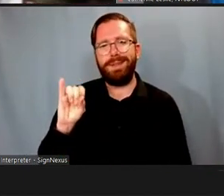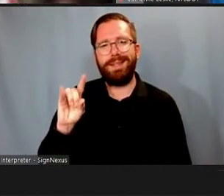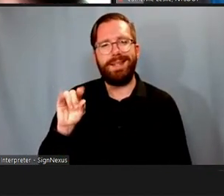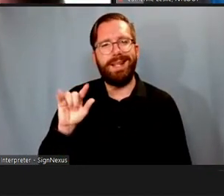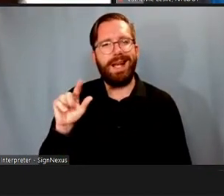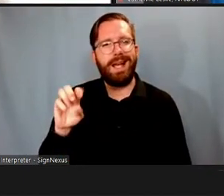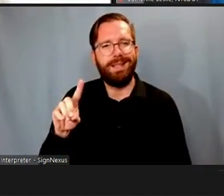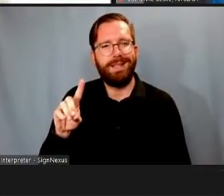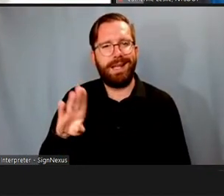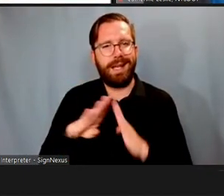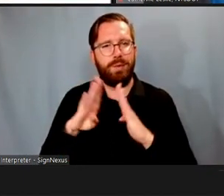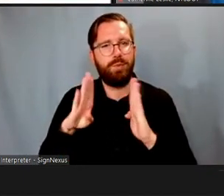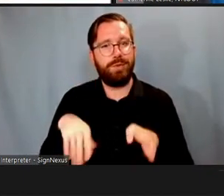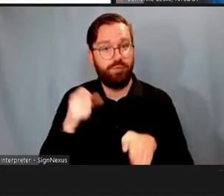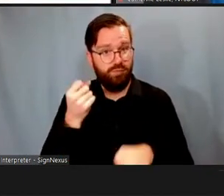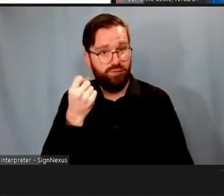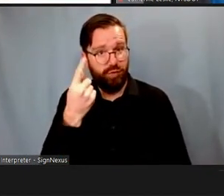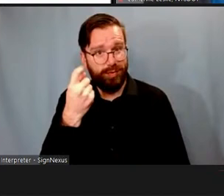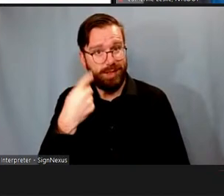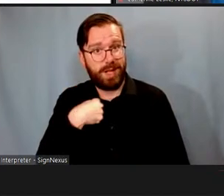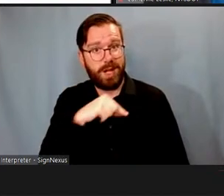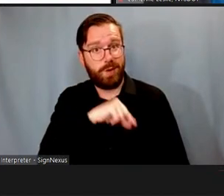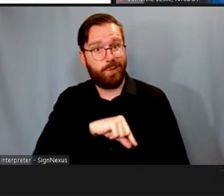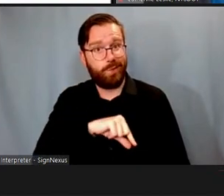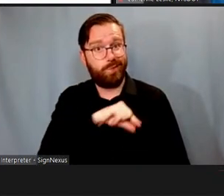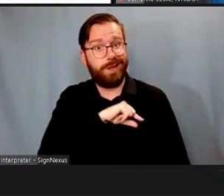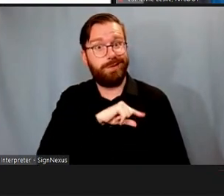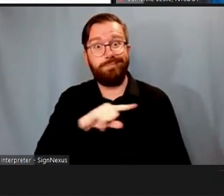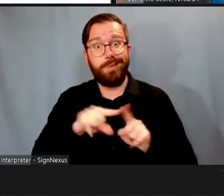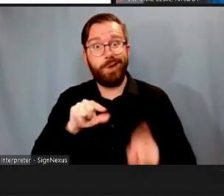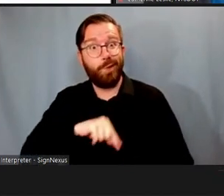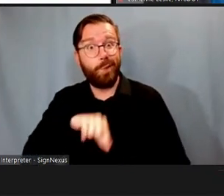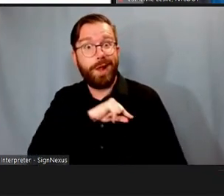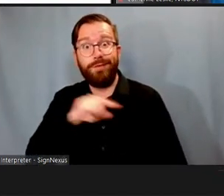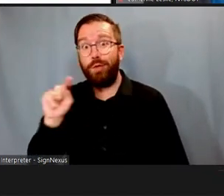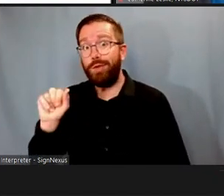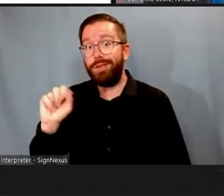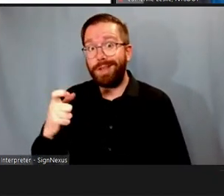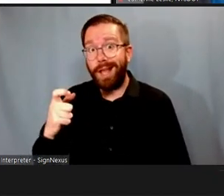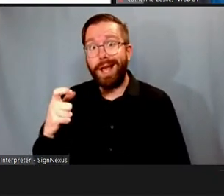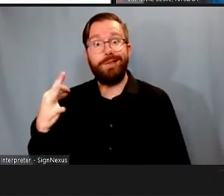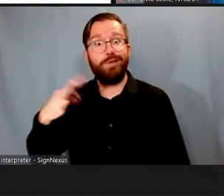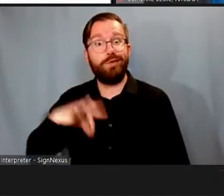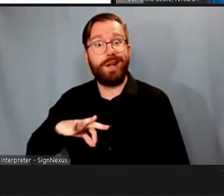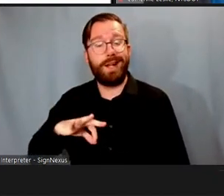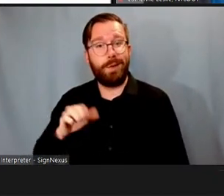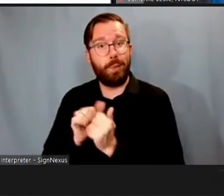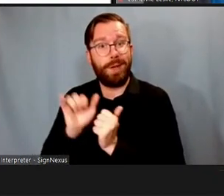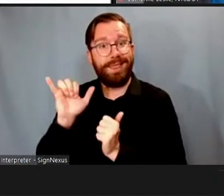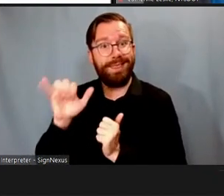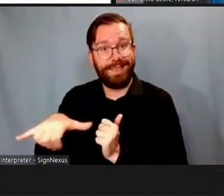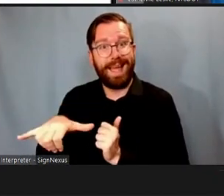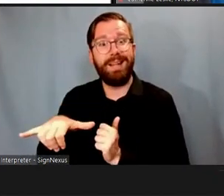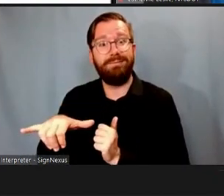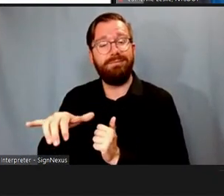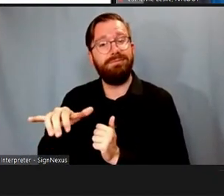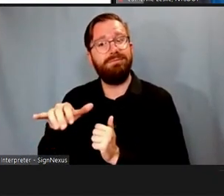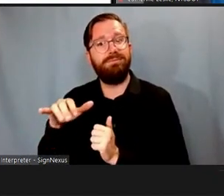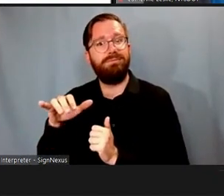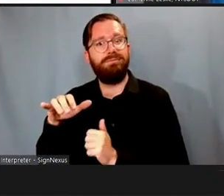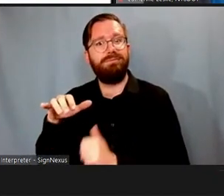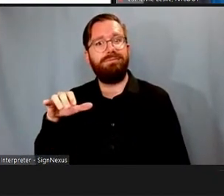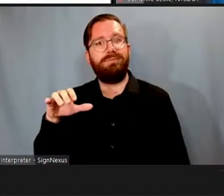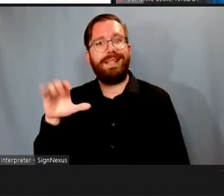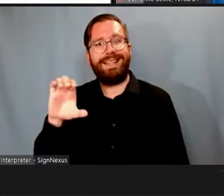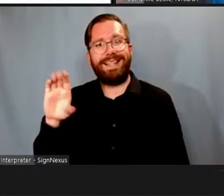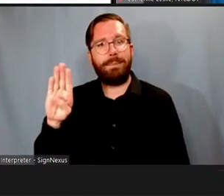subsidized housing i do not qualify for the tax credit offered with the congestion pricing scheme i also work for a subsidized housing